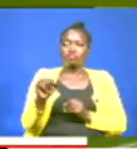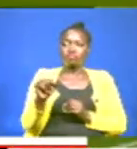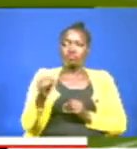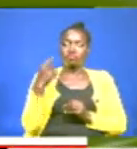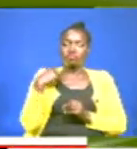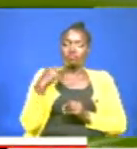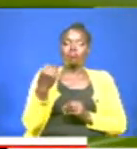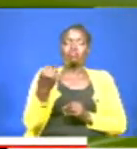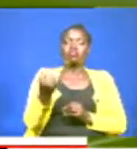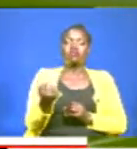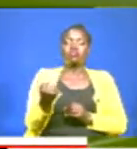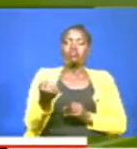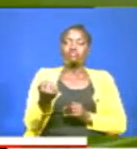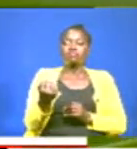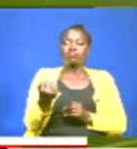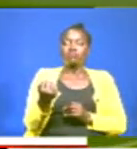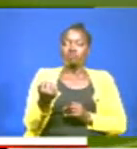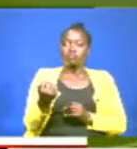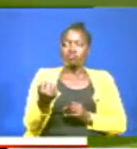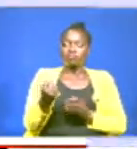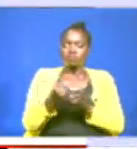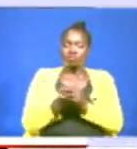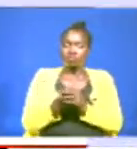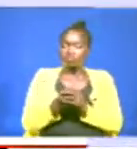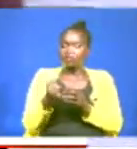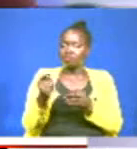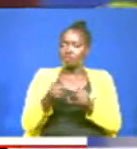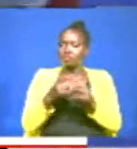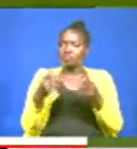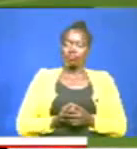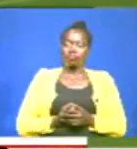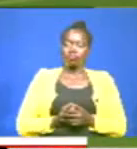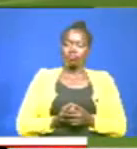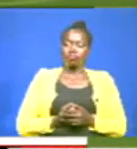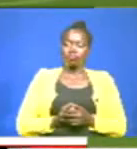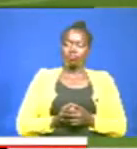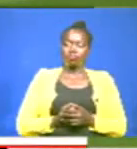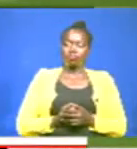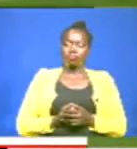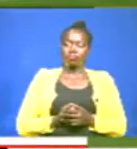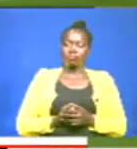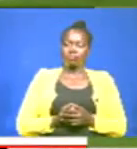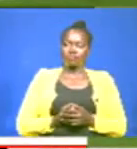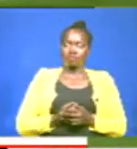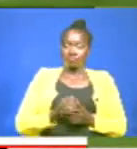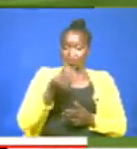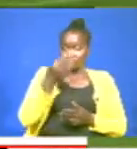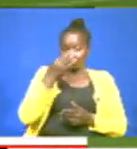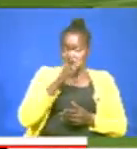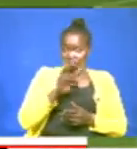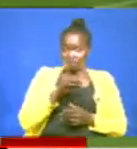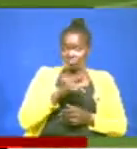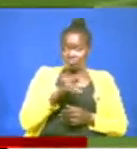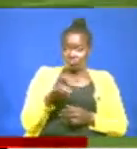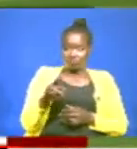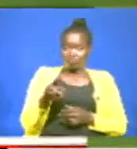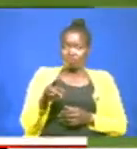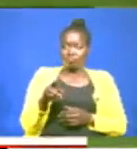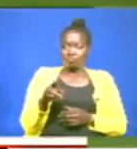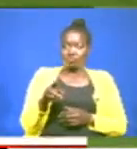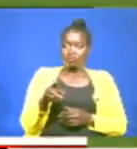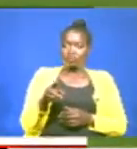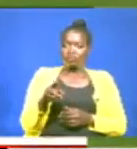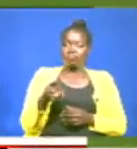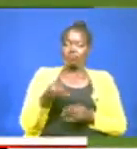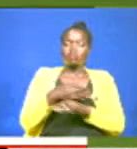An error by goalkeeper Hugo Lloris in his first game since the World Cup allowed a... In French League 1, Paris Saint-Germain lost for the first time since